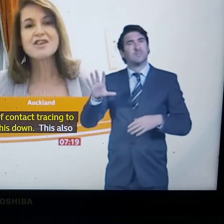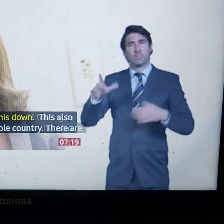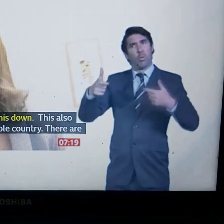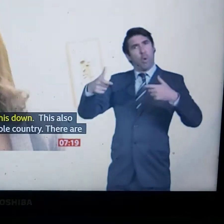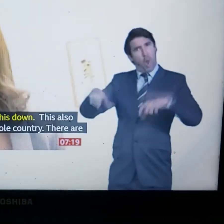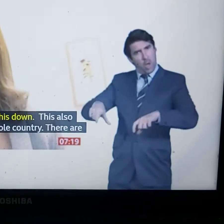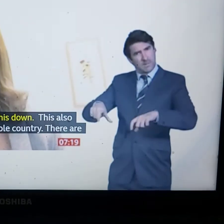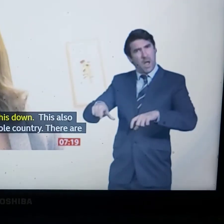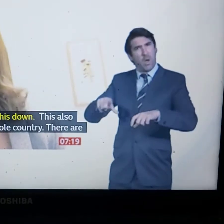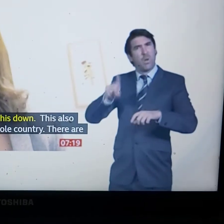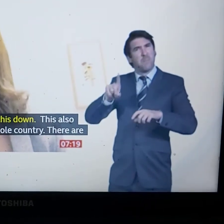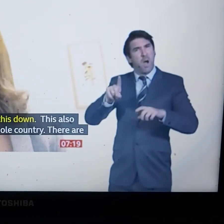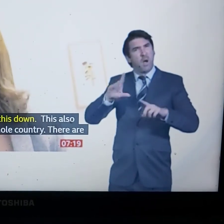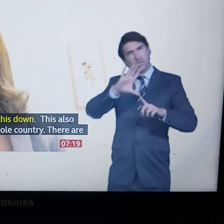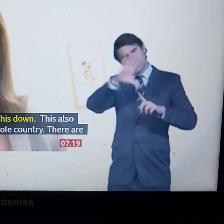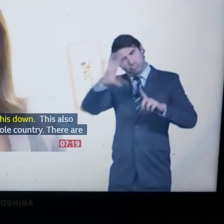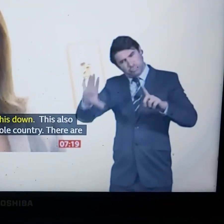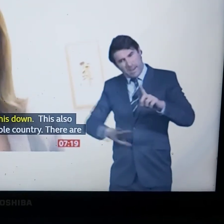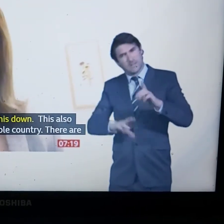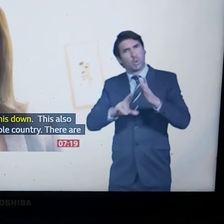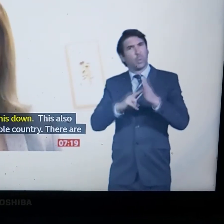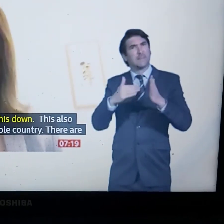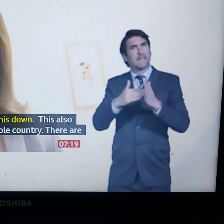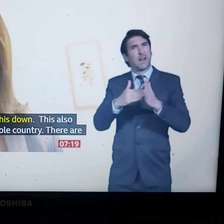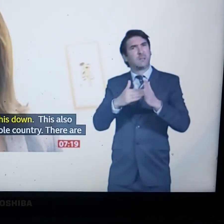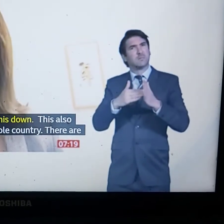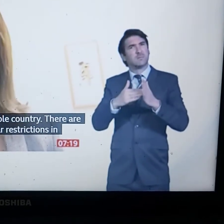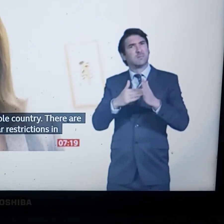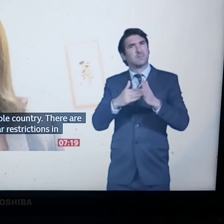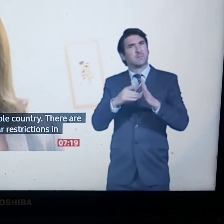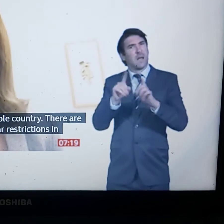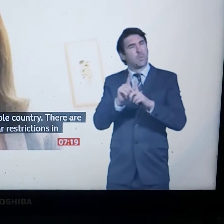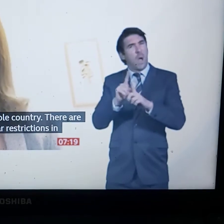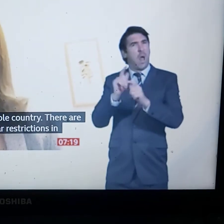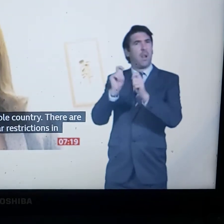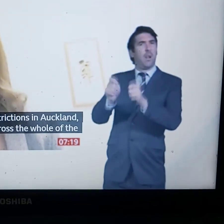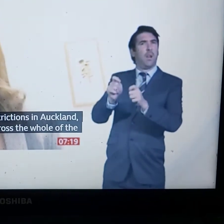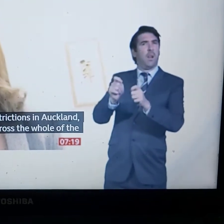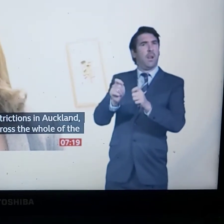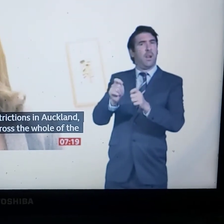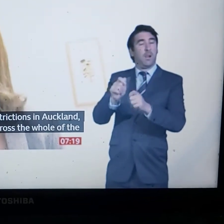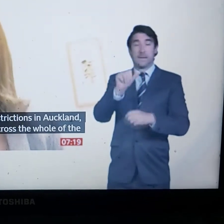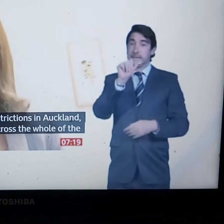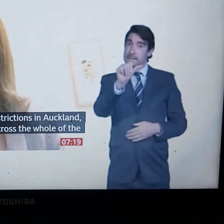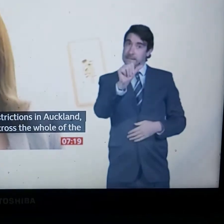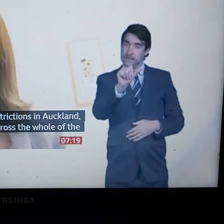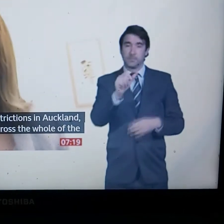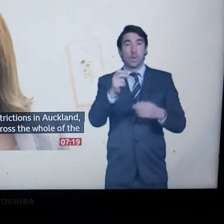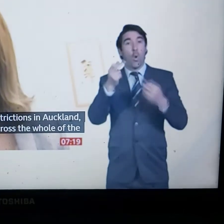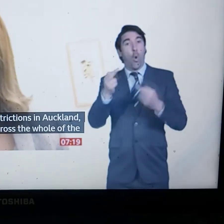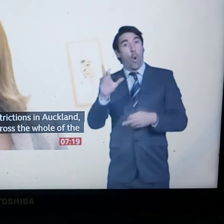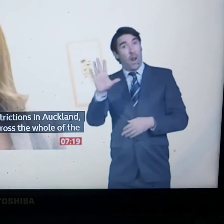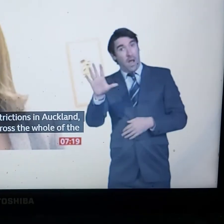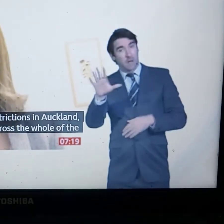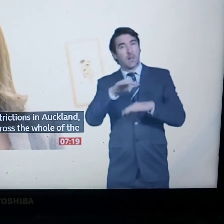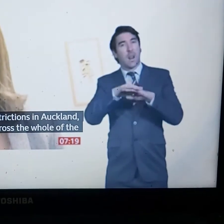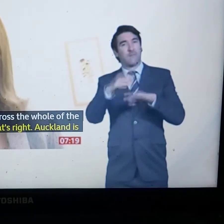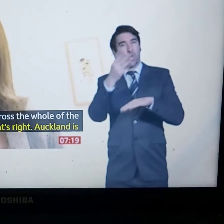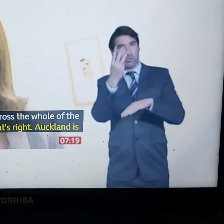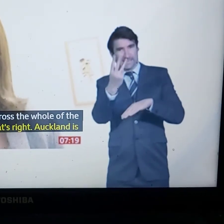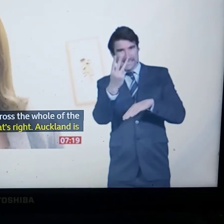Yeah, that's right. So Auckland is where they're at level 3, so that's the strictest lockdown conditions. Rest homes all over the country have